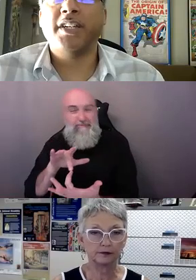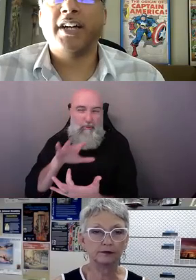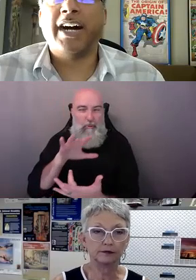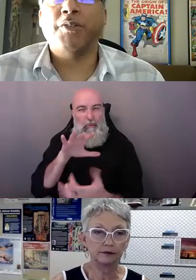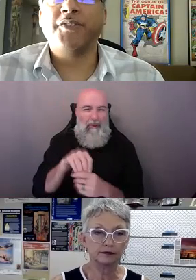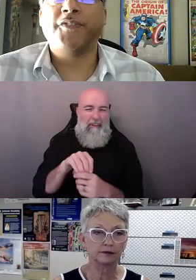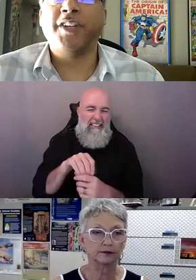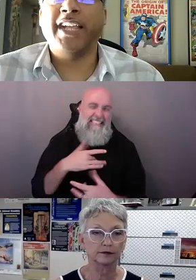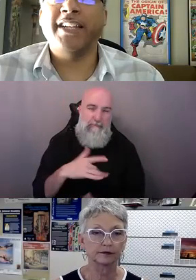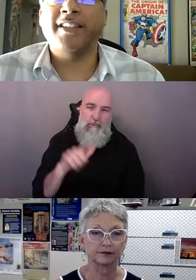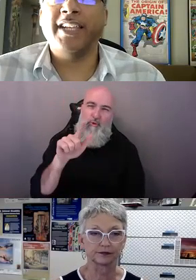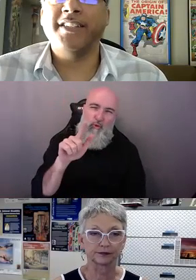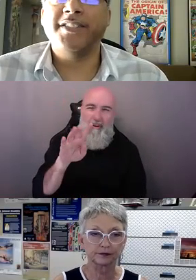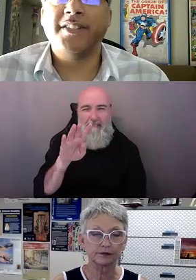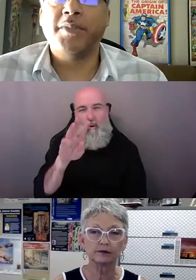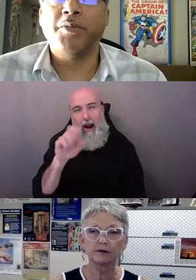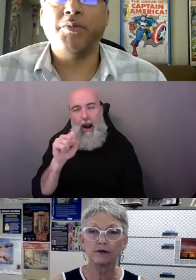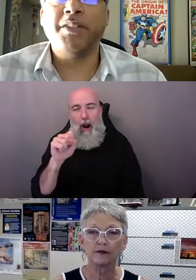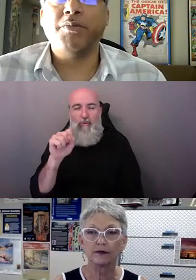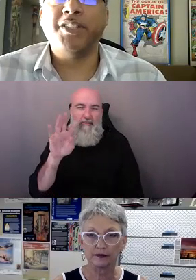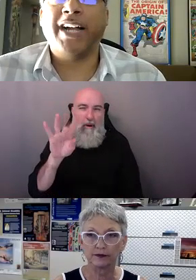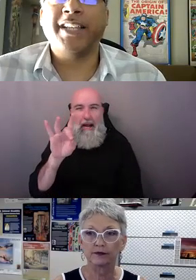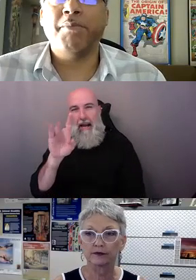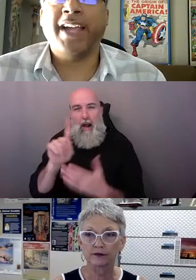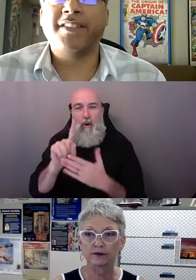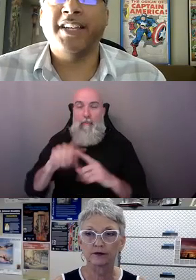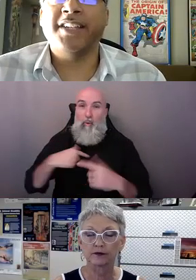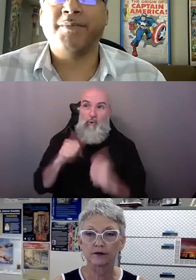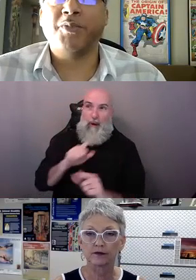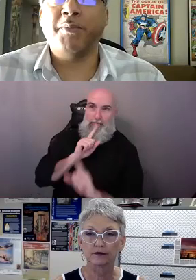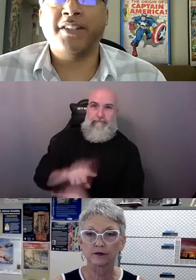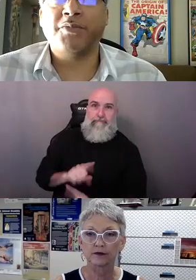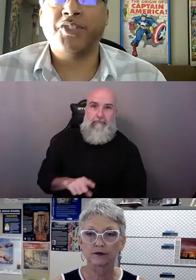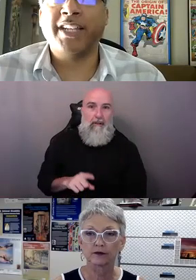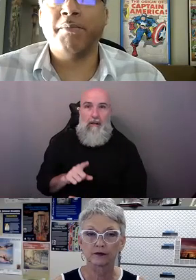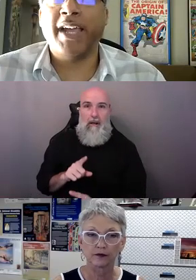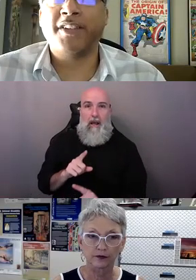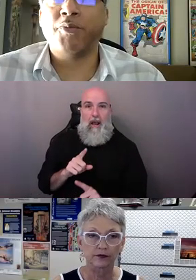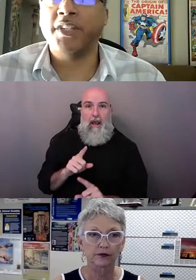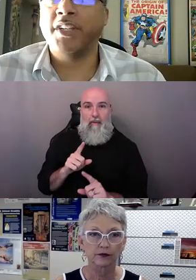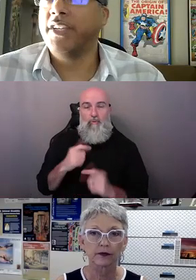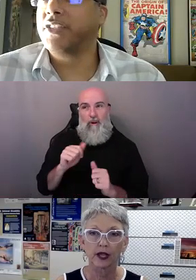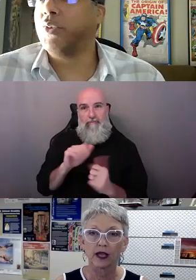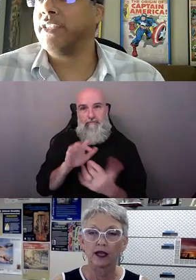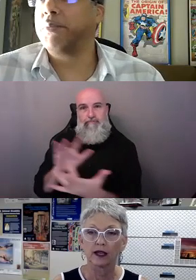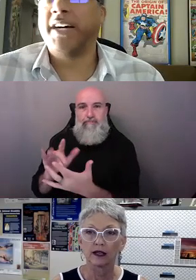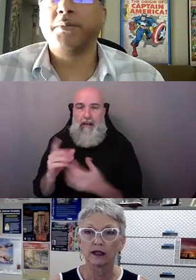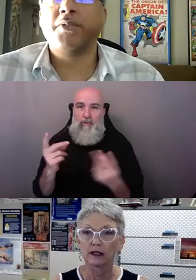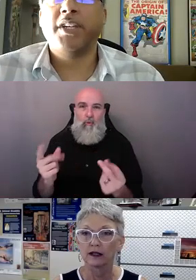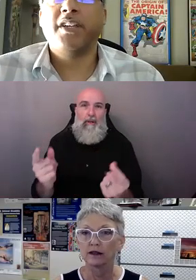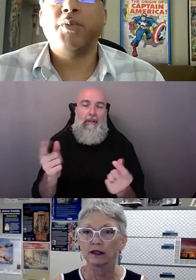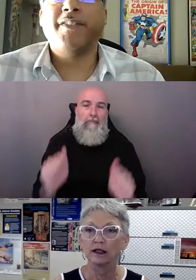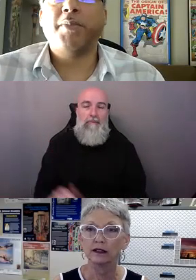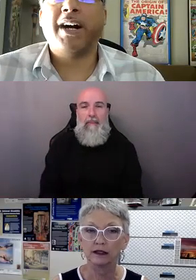24 hours, 48 at the latest. But we try to get back to, and that's something we monitor. We try to get back to everyone as quickly as